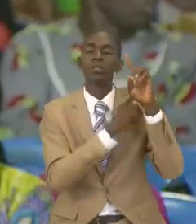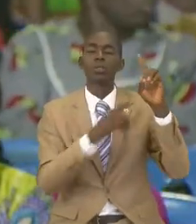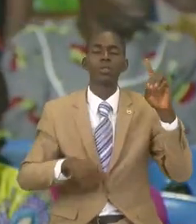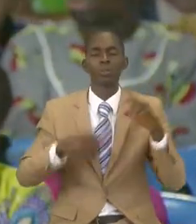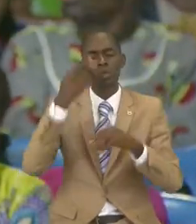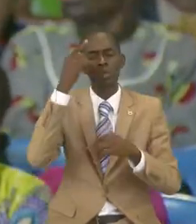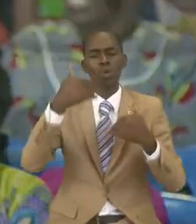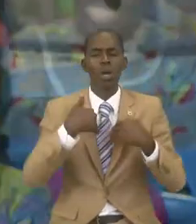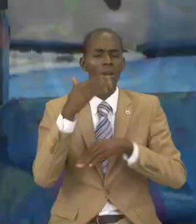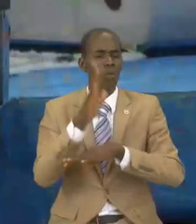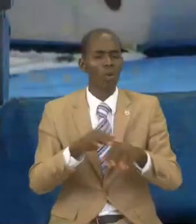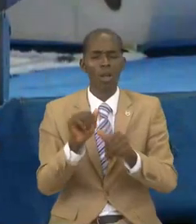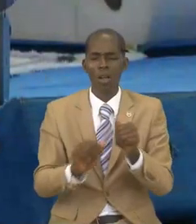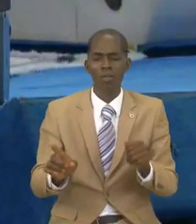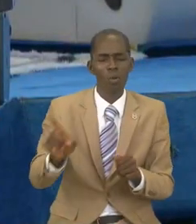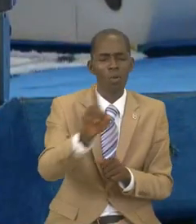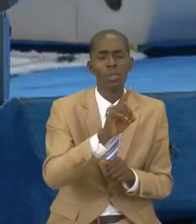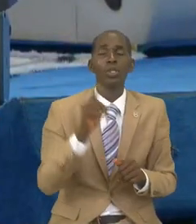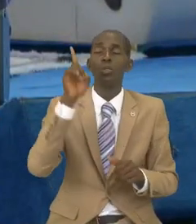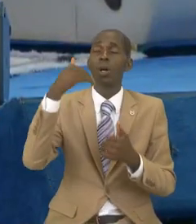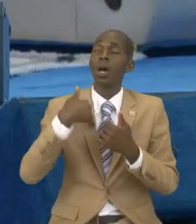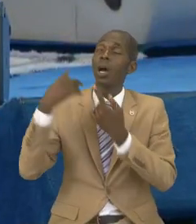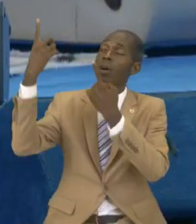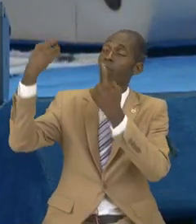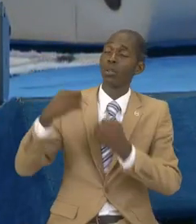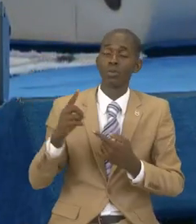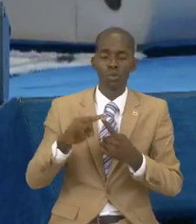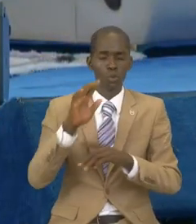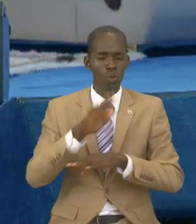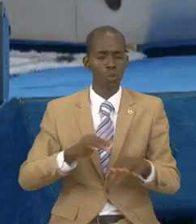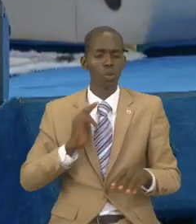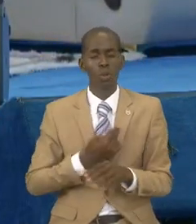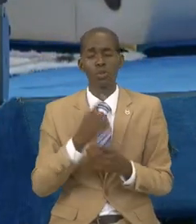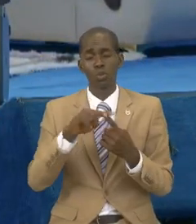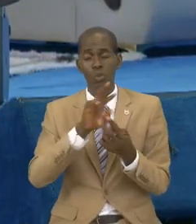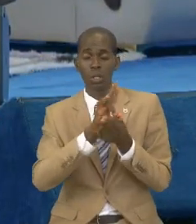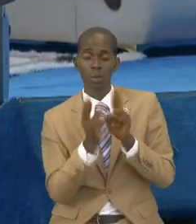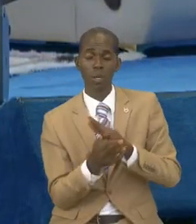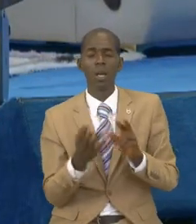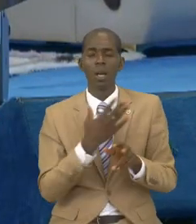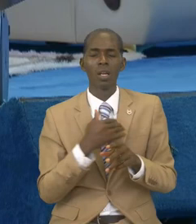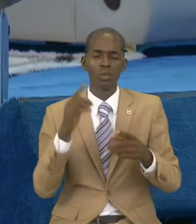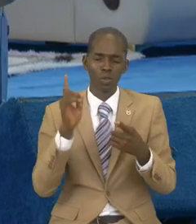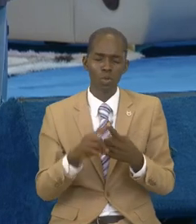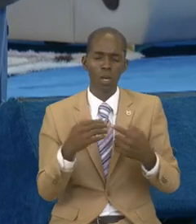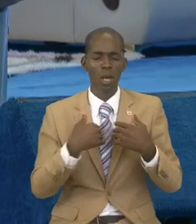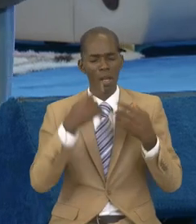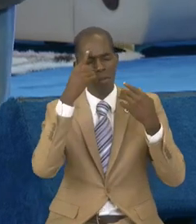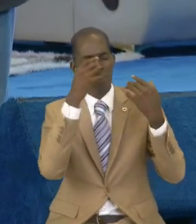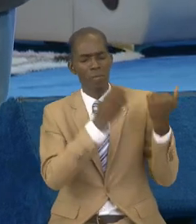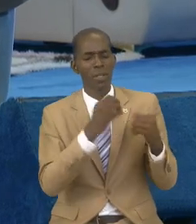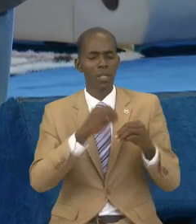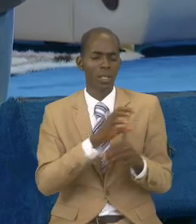called everyone. You've come to call us unto repentance and then to faith in Christ. And I pray